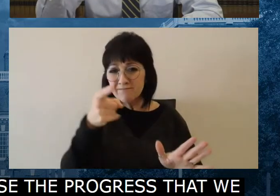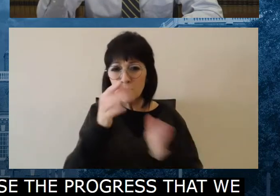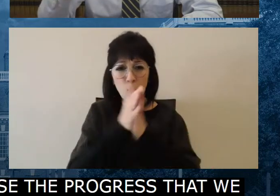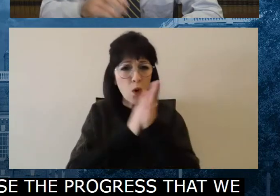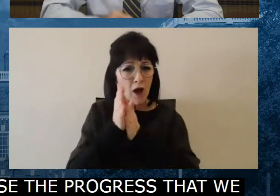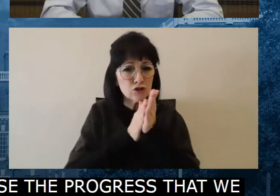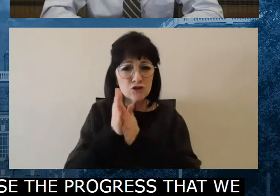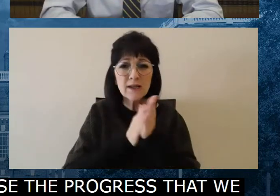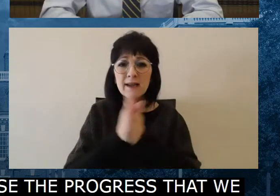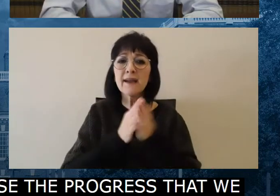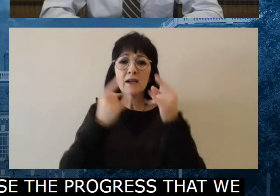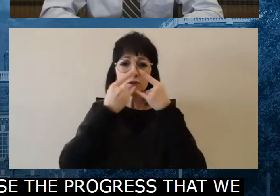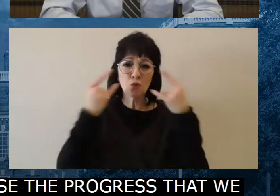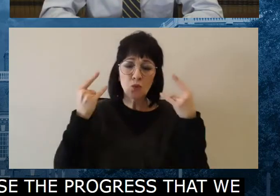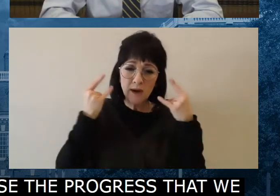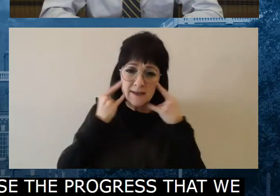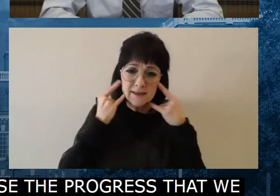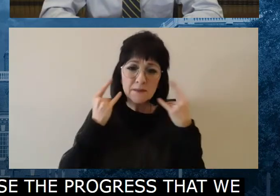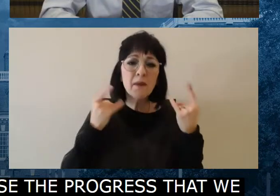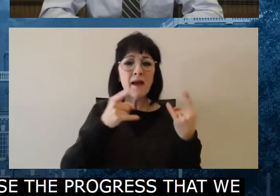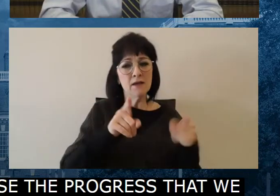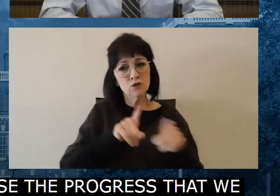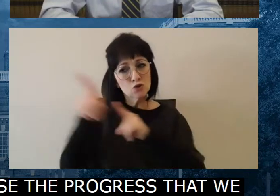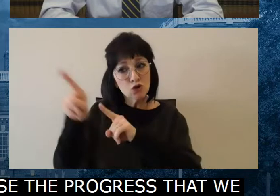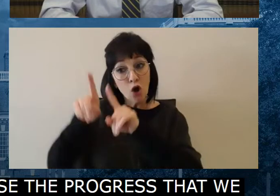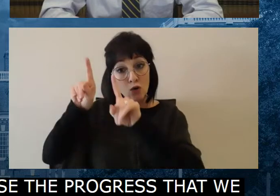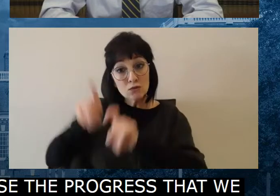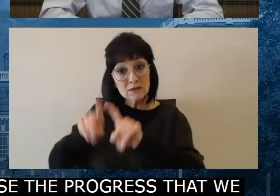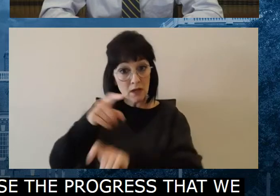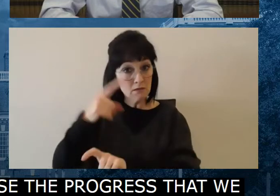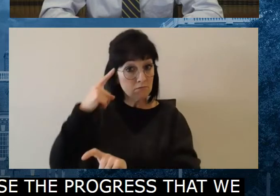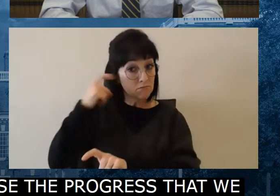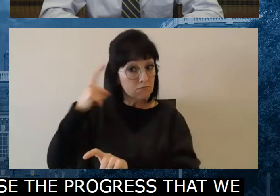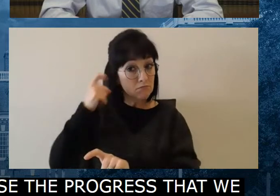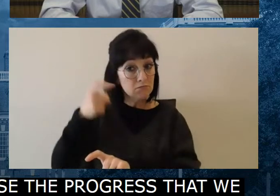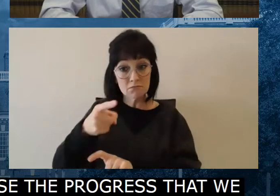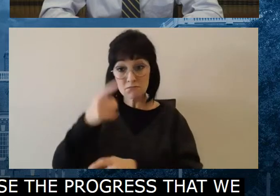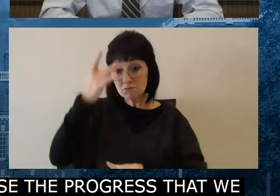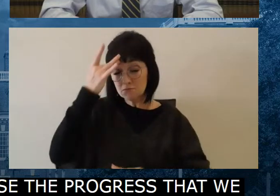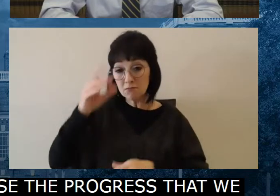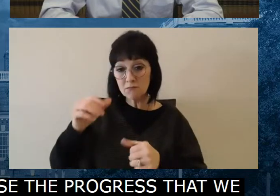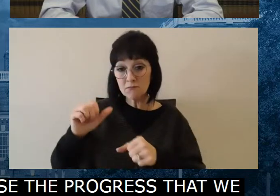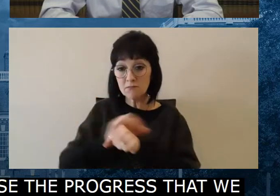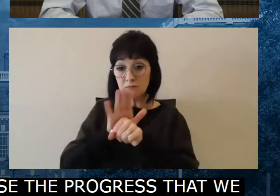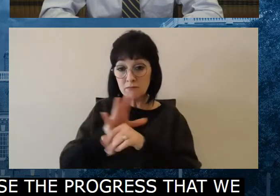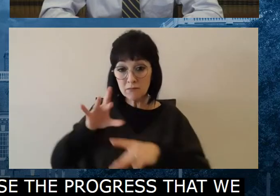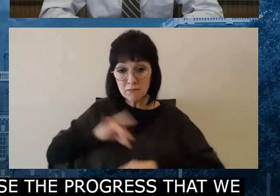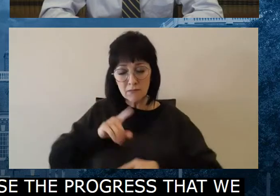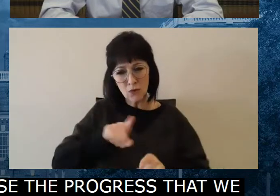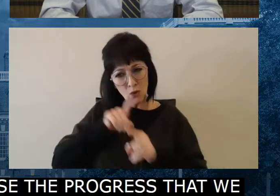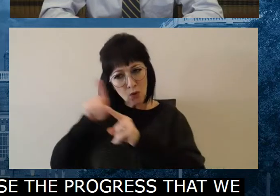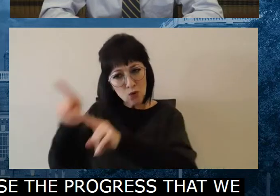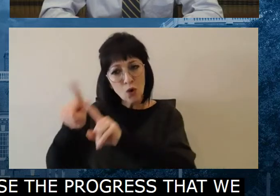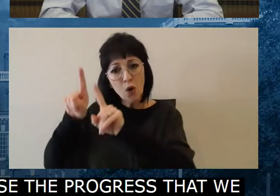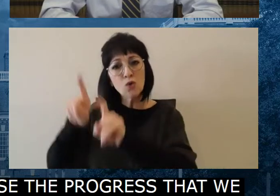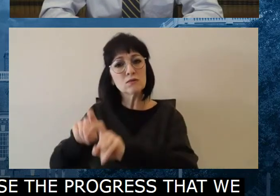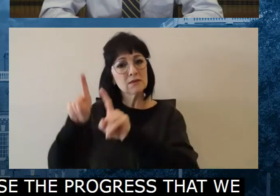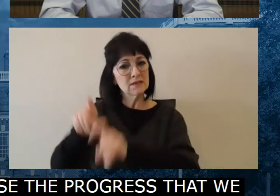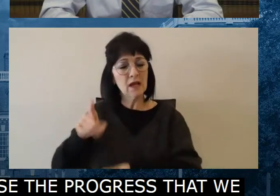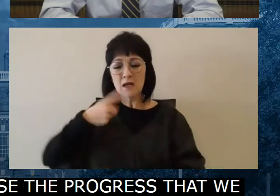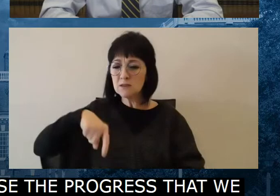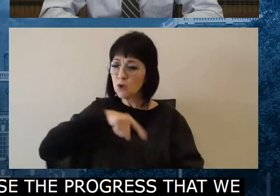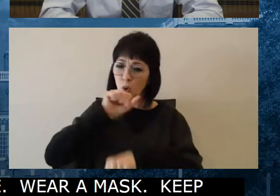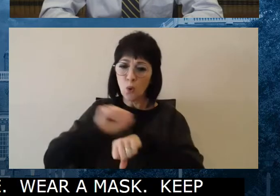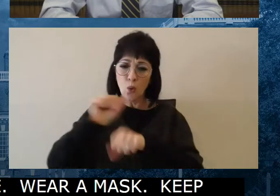testing at rates that far exceed what I thought we would be able to do. And so we're working through this. We're getting